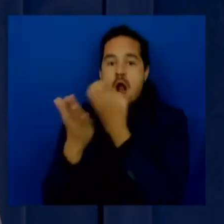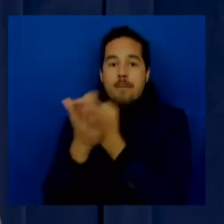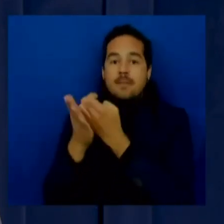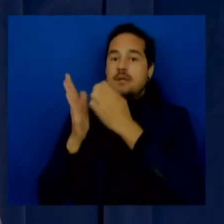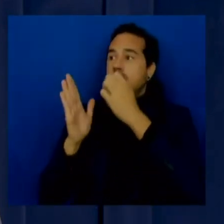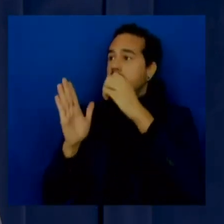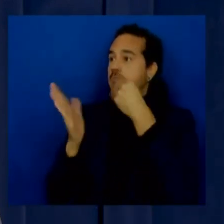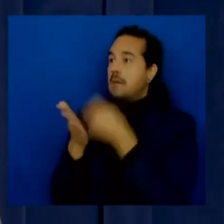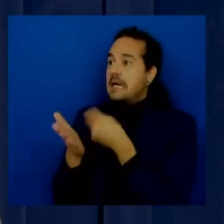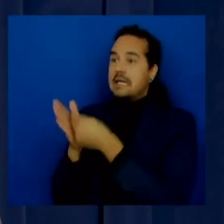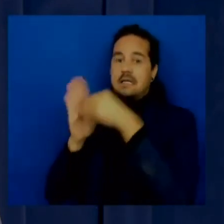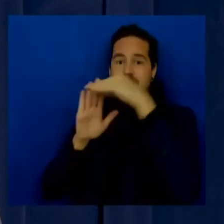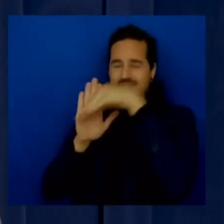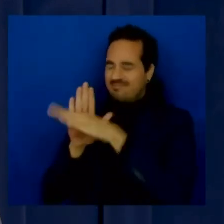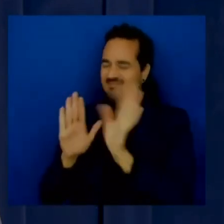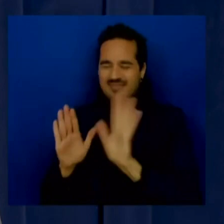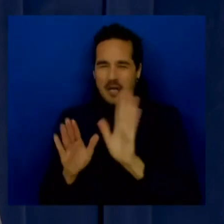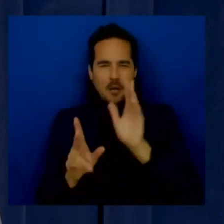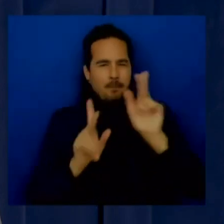more formally.